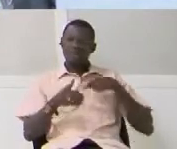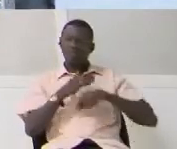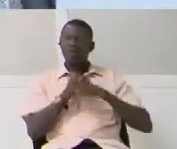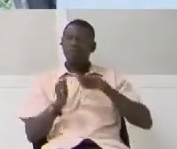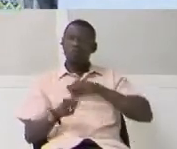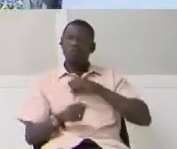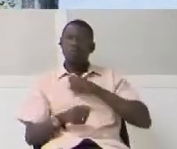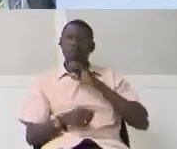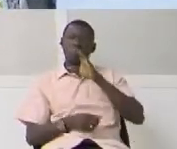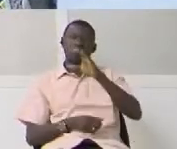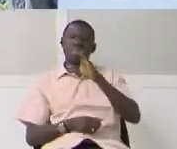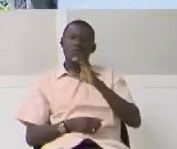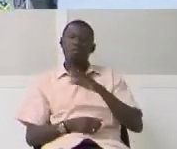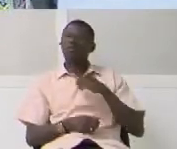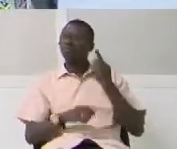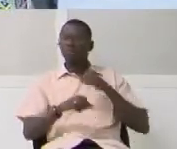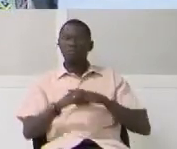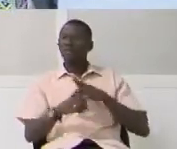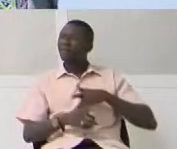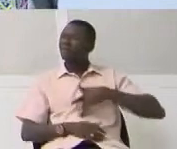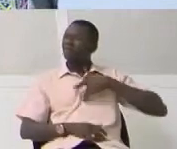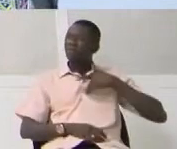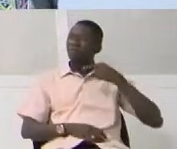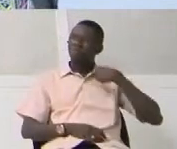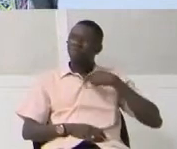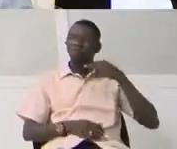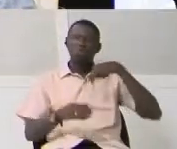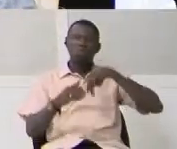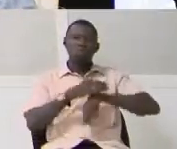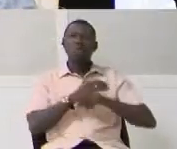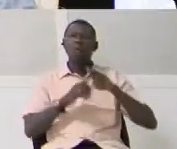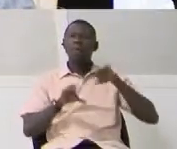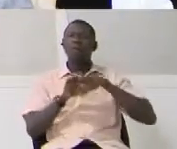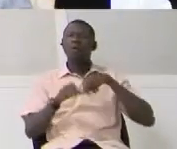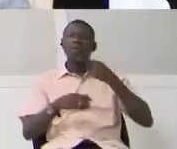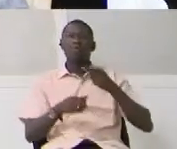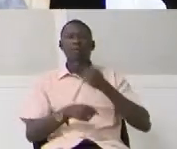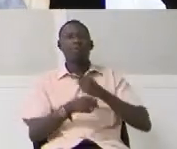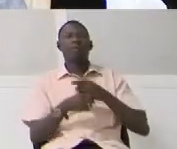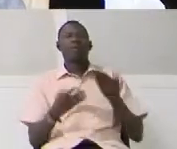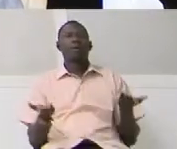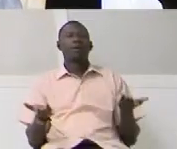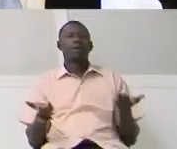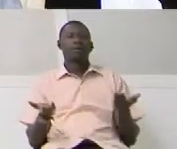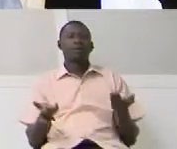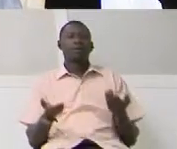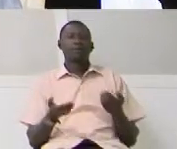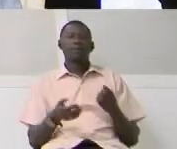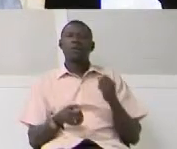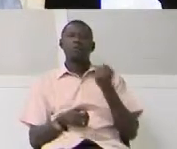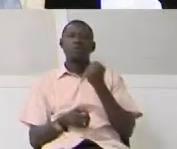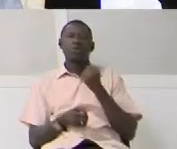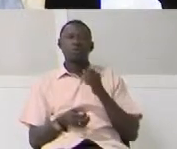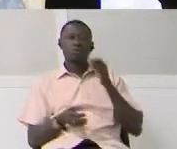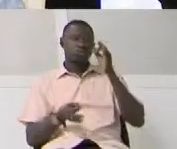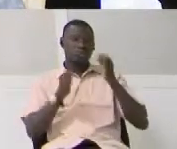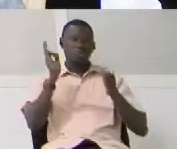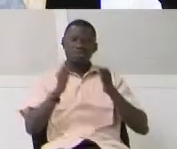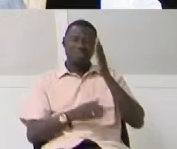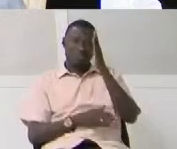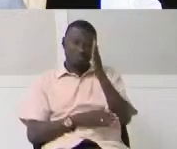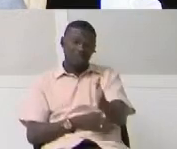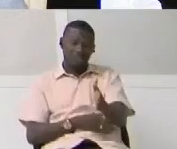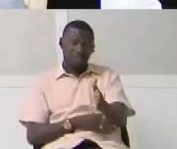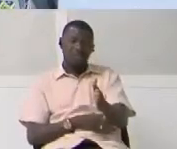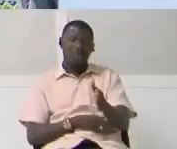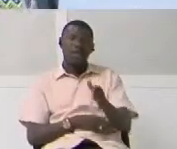feel sometimes that man foreigner la sa I used to feel sometimes that I am a foreigner because there is no justice concerning lo